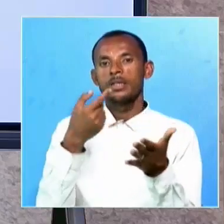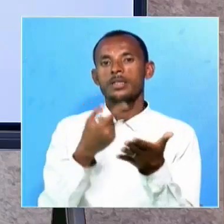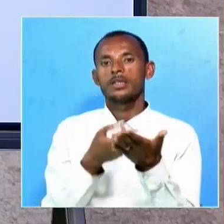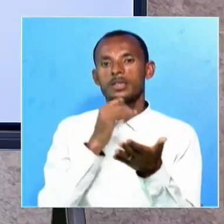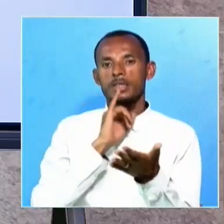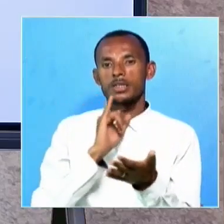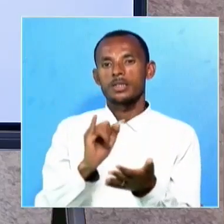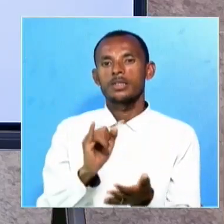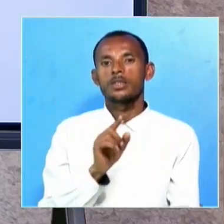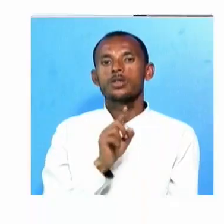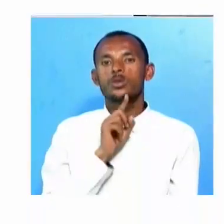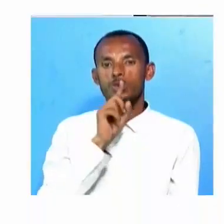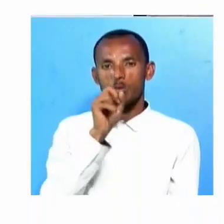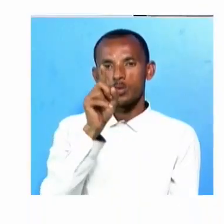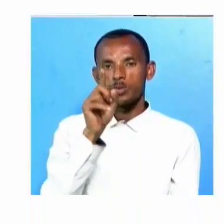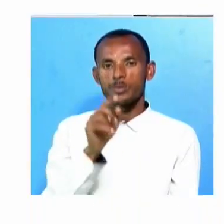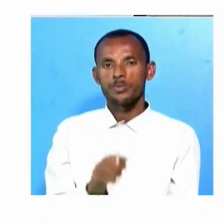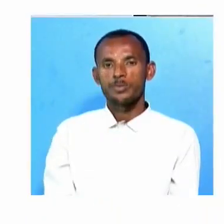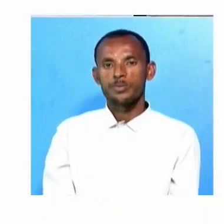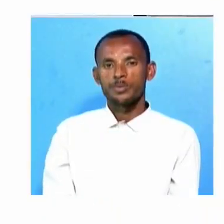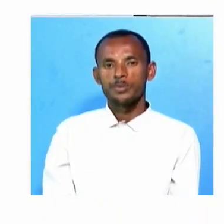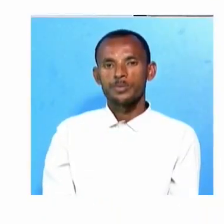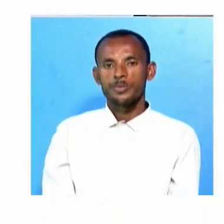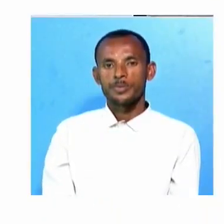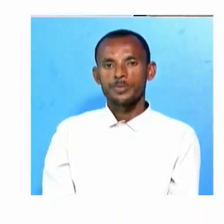one is true.